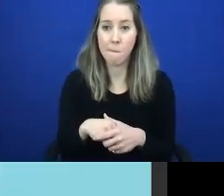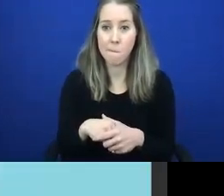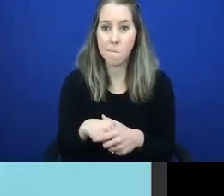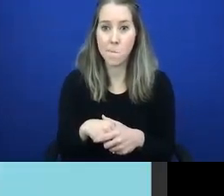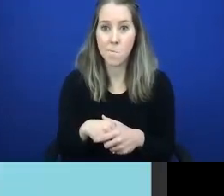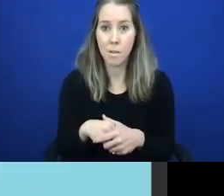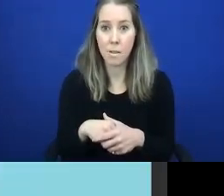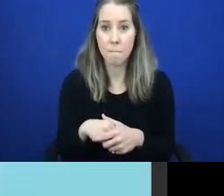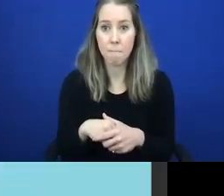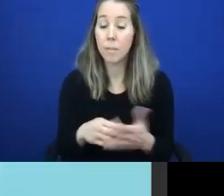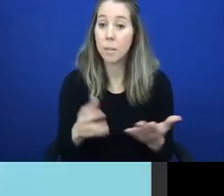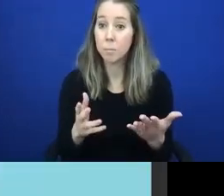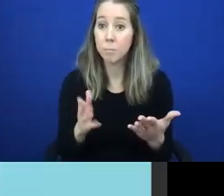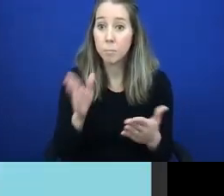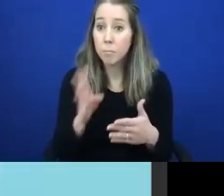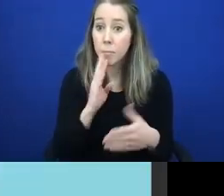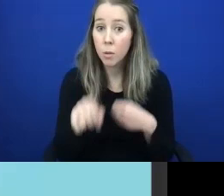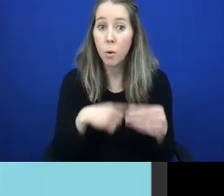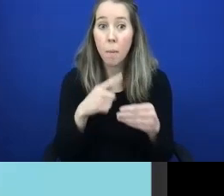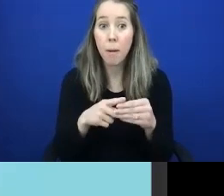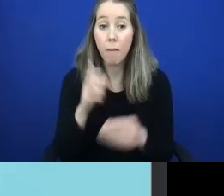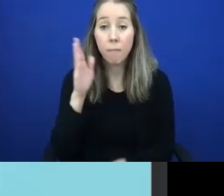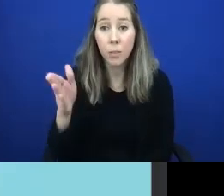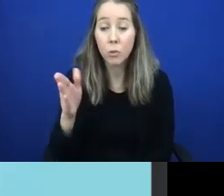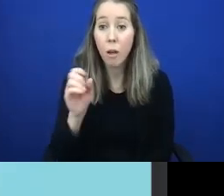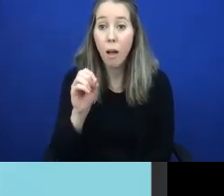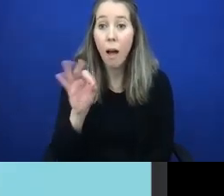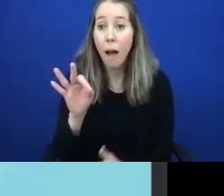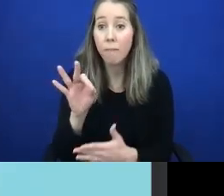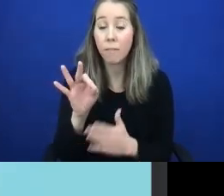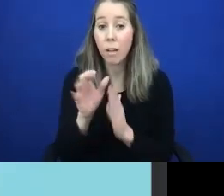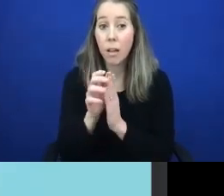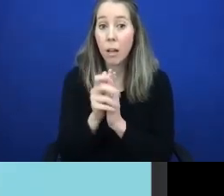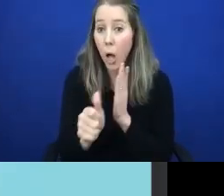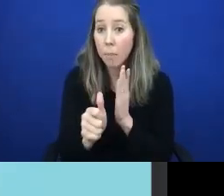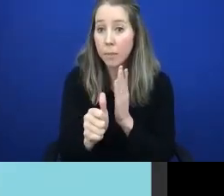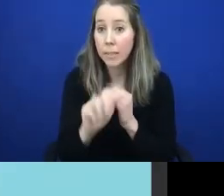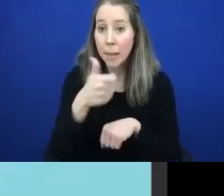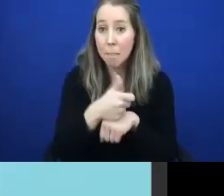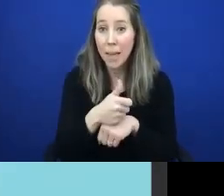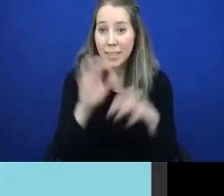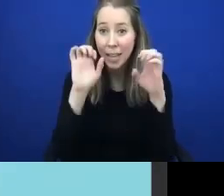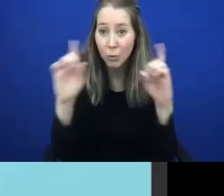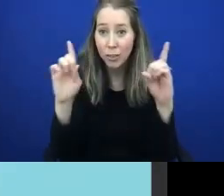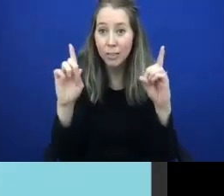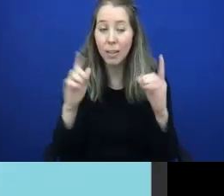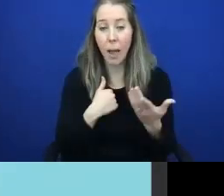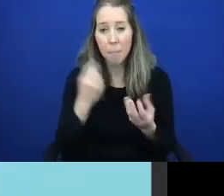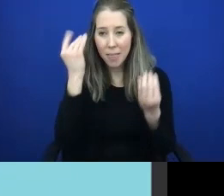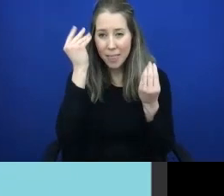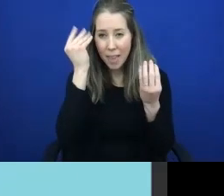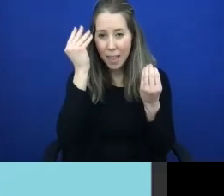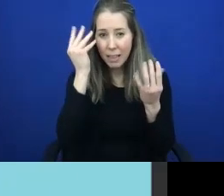So now we'll talk about the future of competency-based education. And I've been thinking